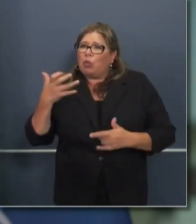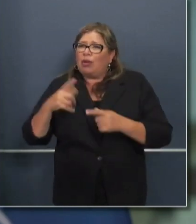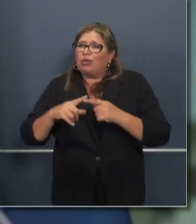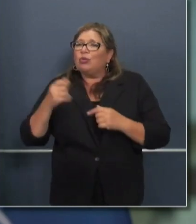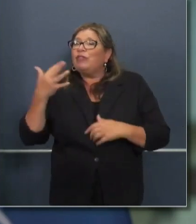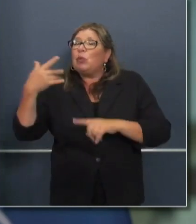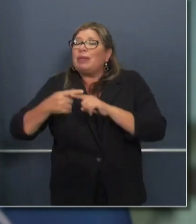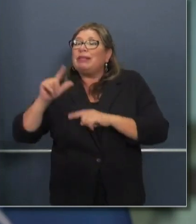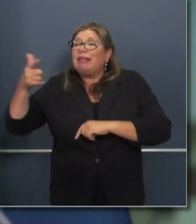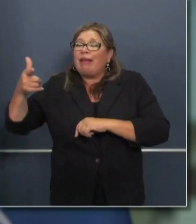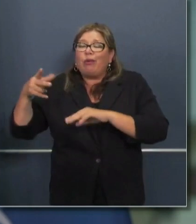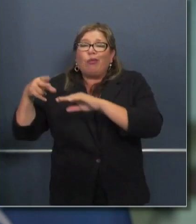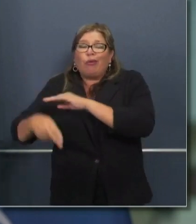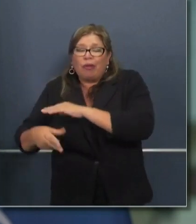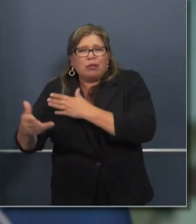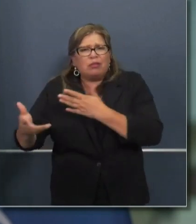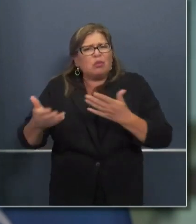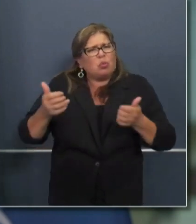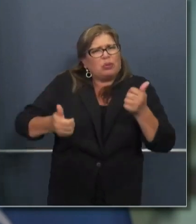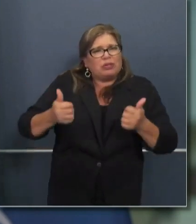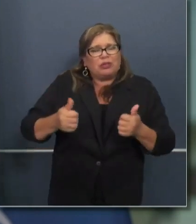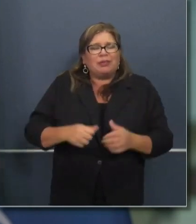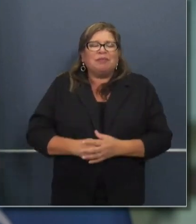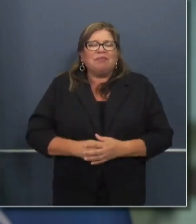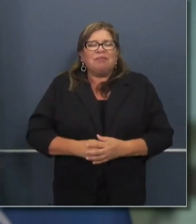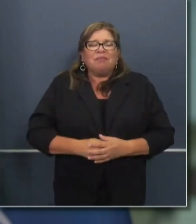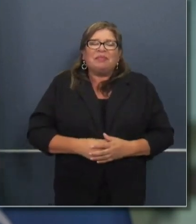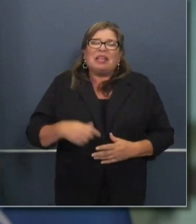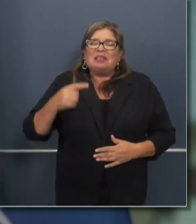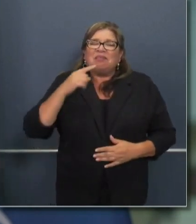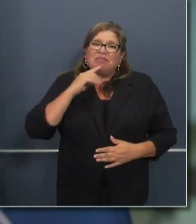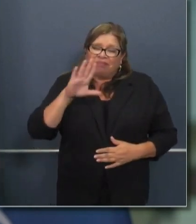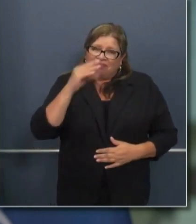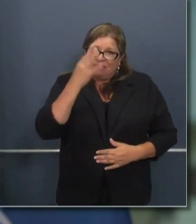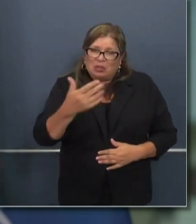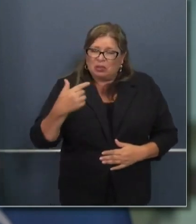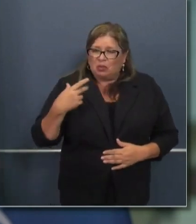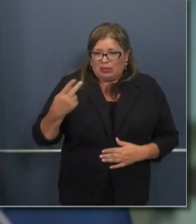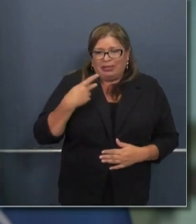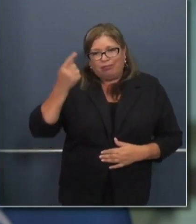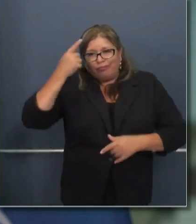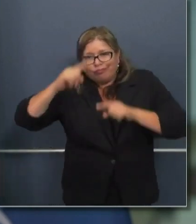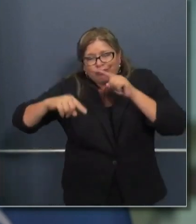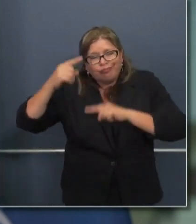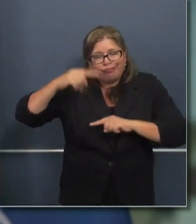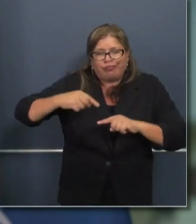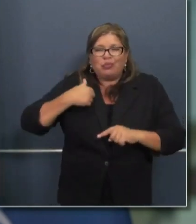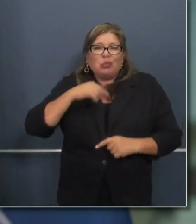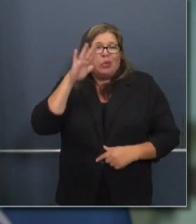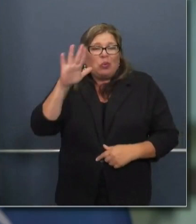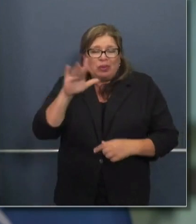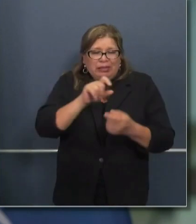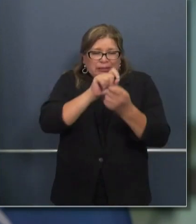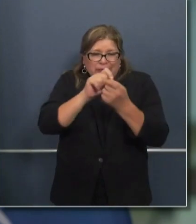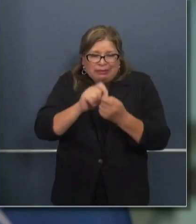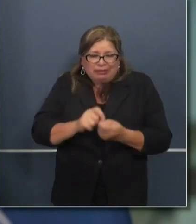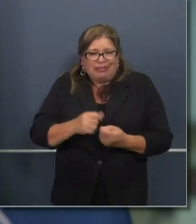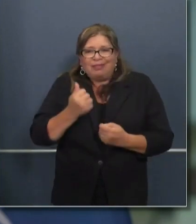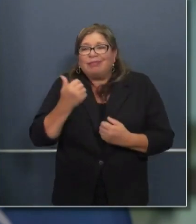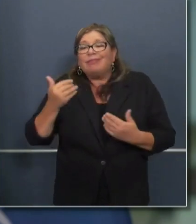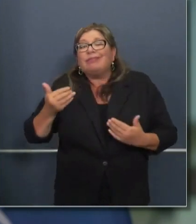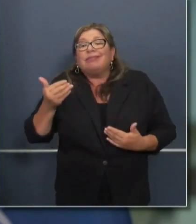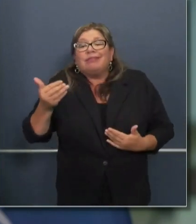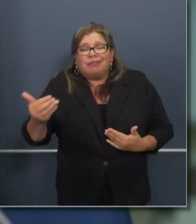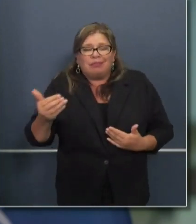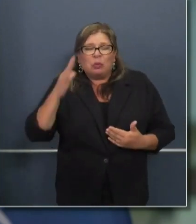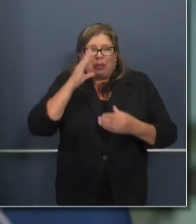spectrum. We'll be putting out much more specific details in the coming hours and days, and certainly through